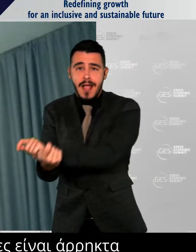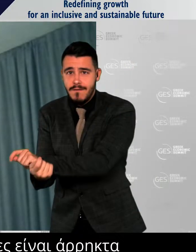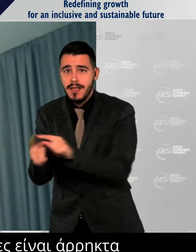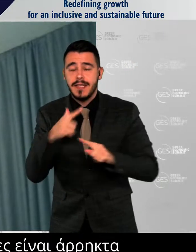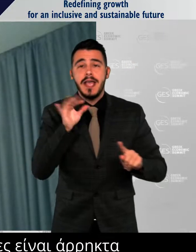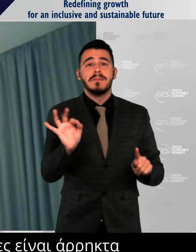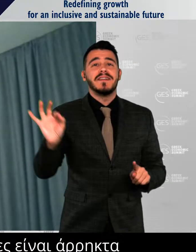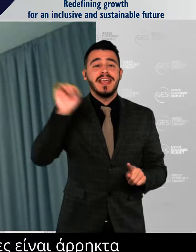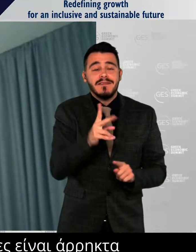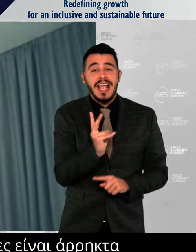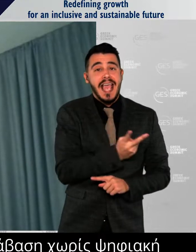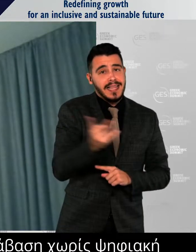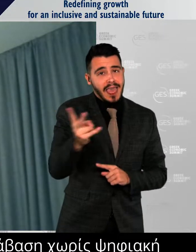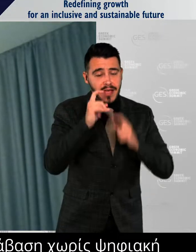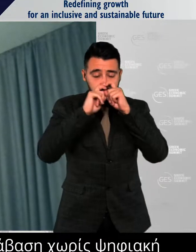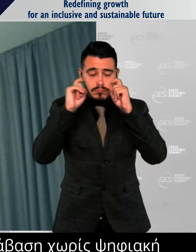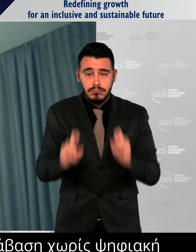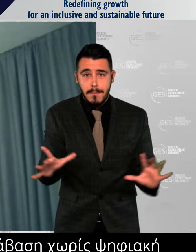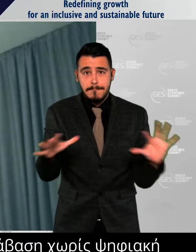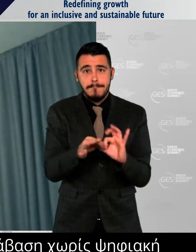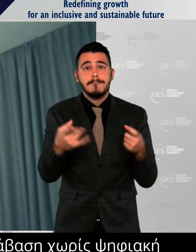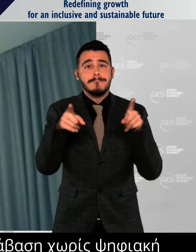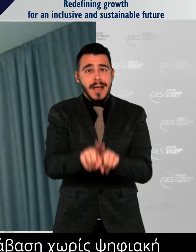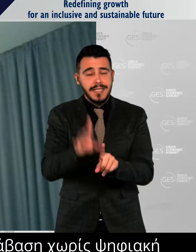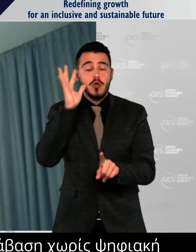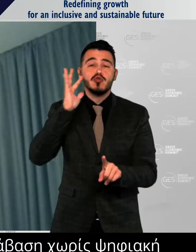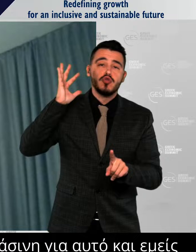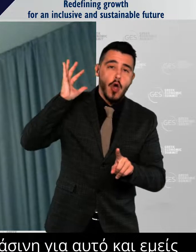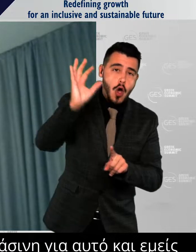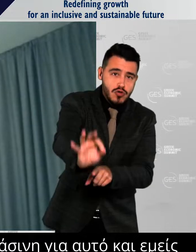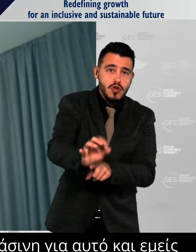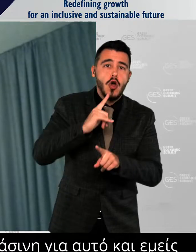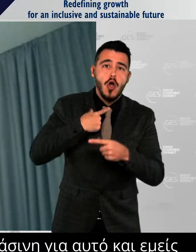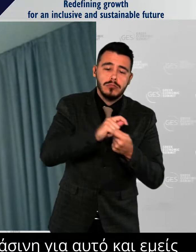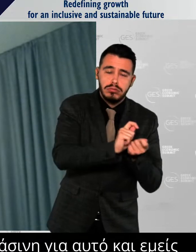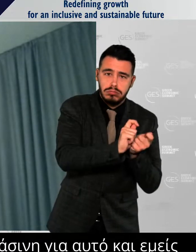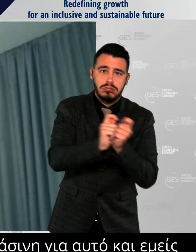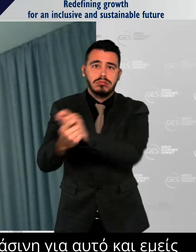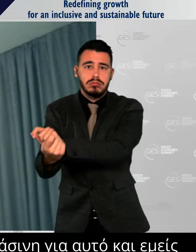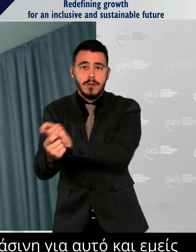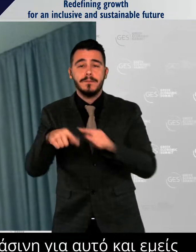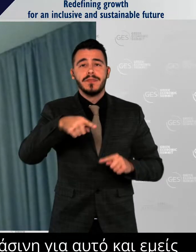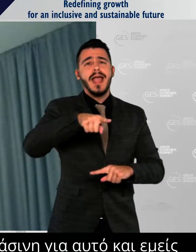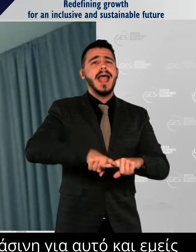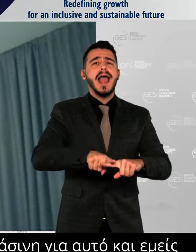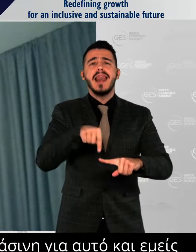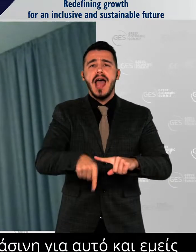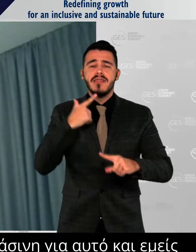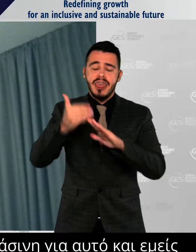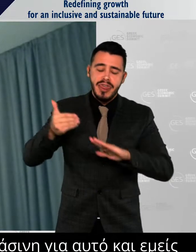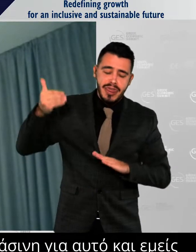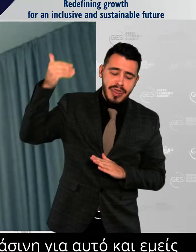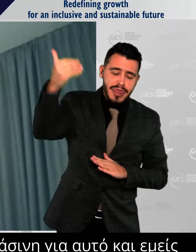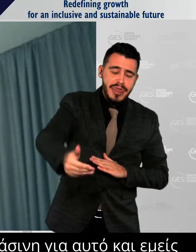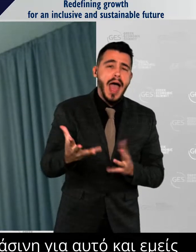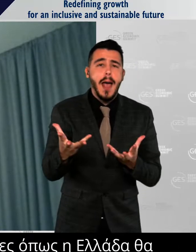vision where countries like Greece, to be more competitive, has to have the right talent, with green in mind, with sustainability